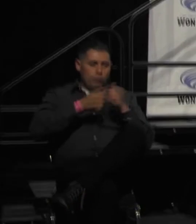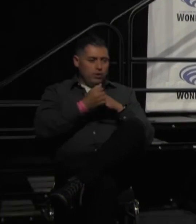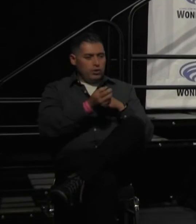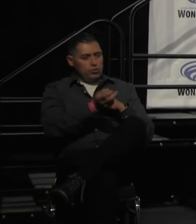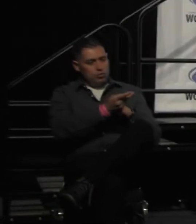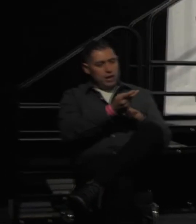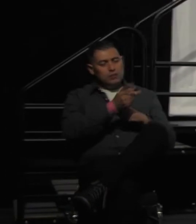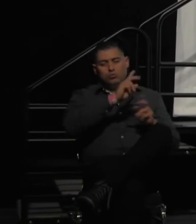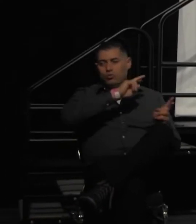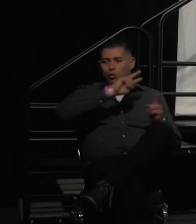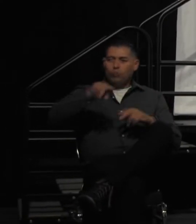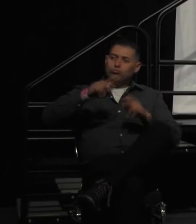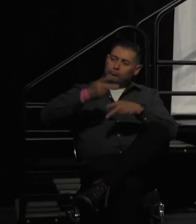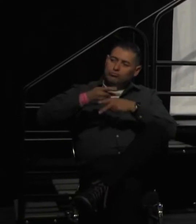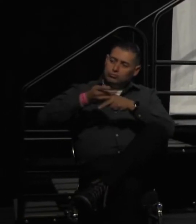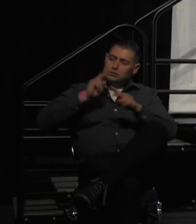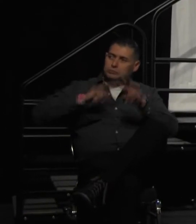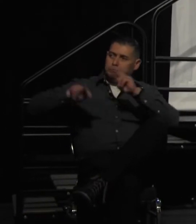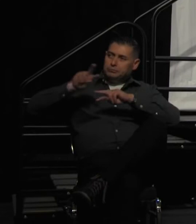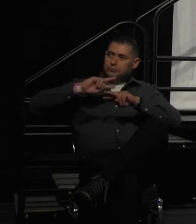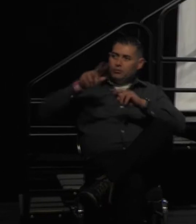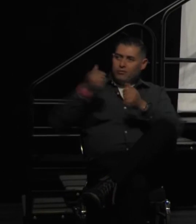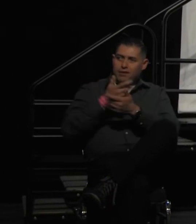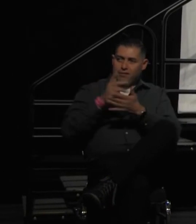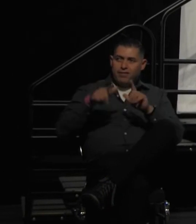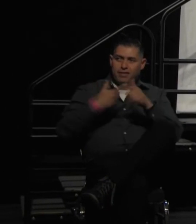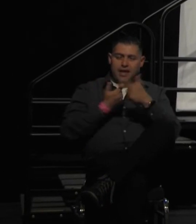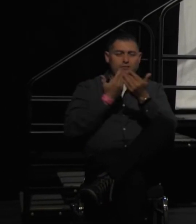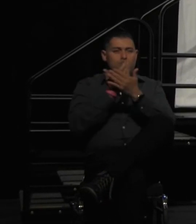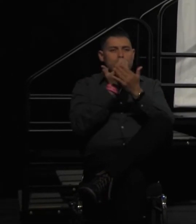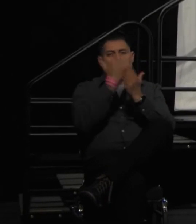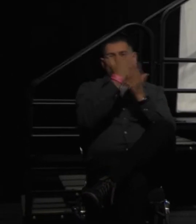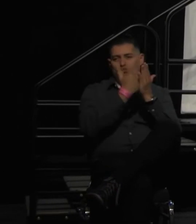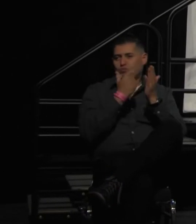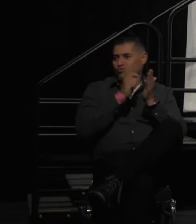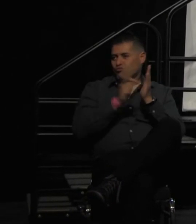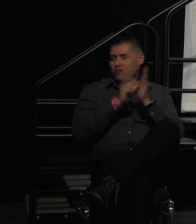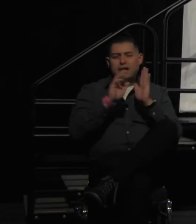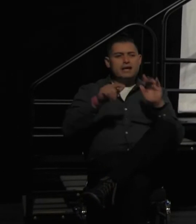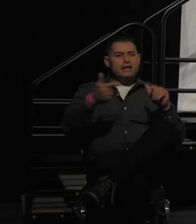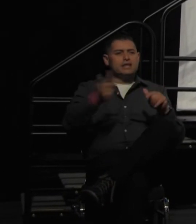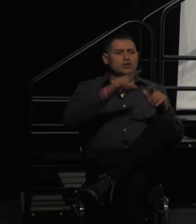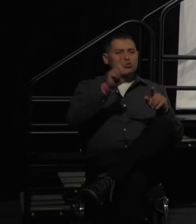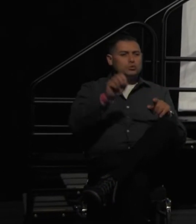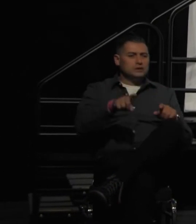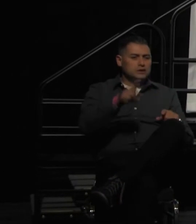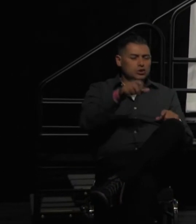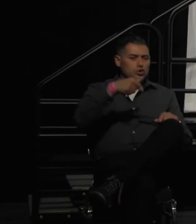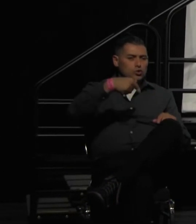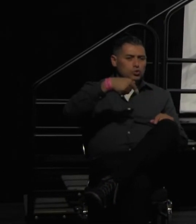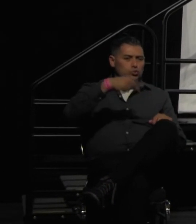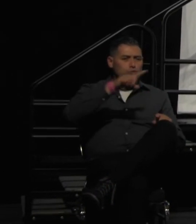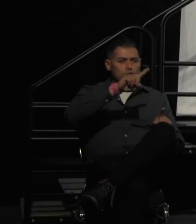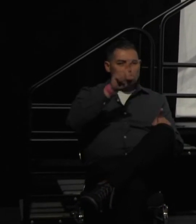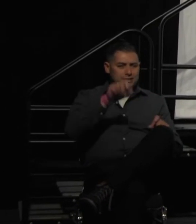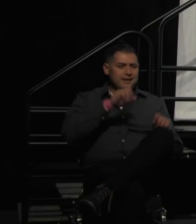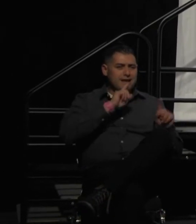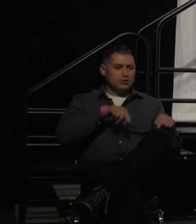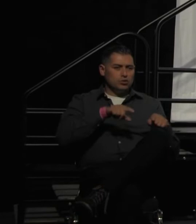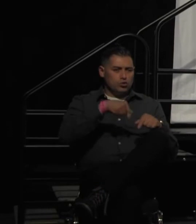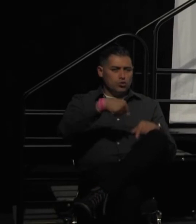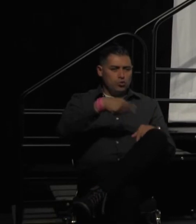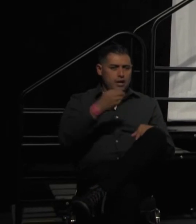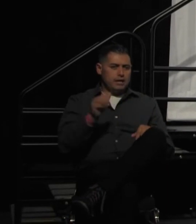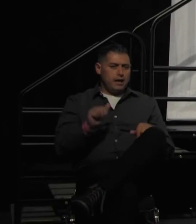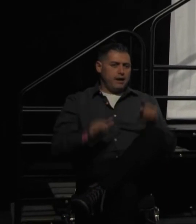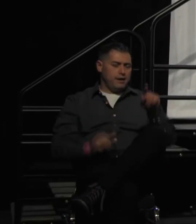to check up on the place. That'll be so cool. Strips. Yes. We'll go to the next question here with our Q&A with Cheech and Chong. Hi, your name